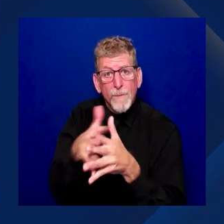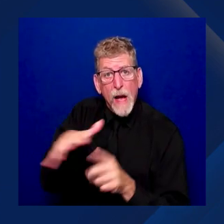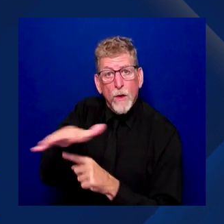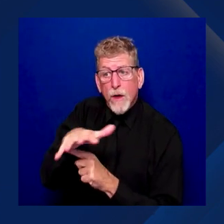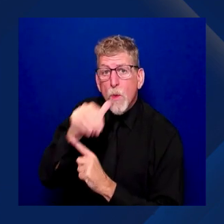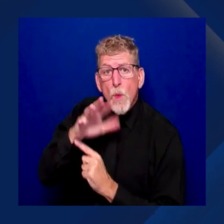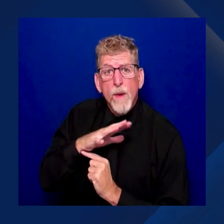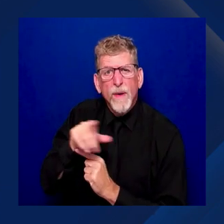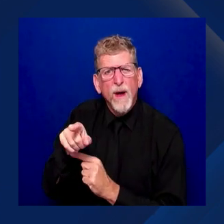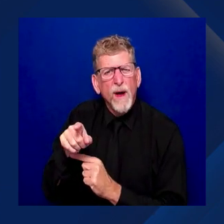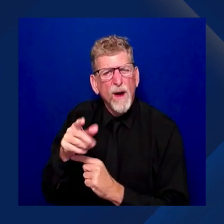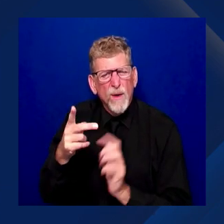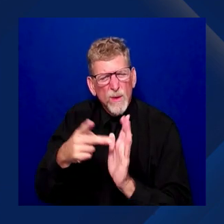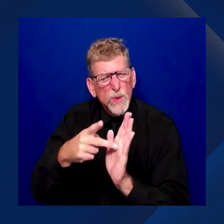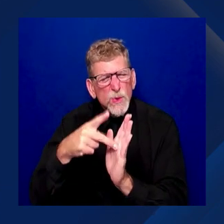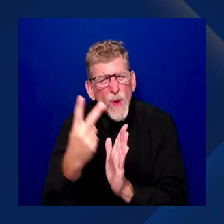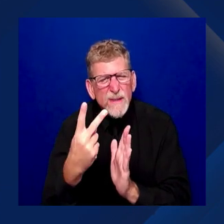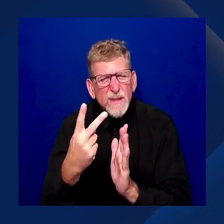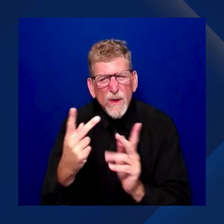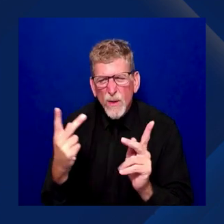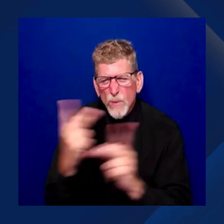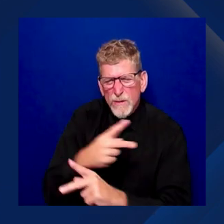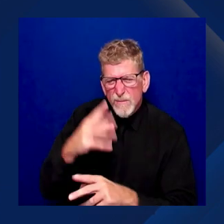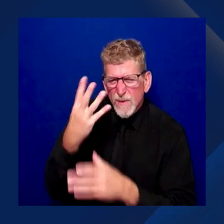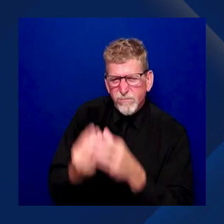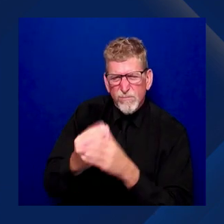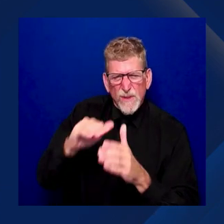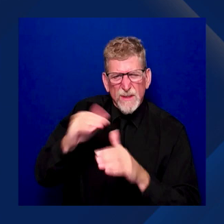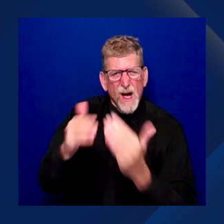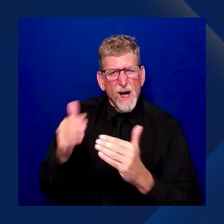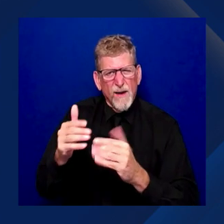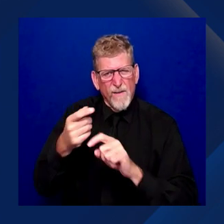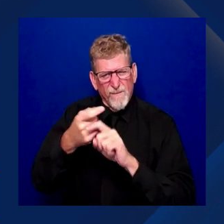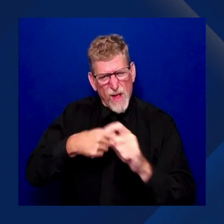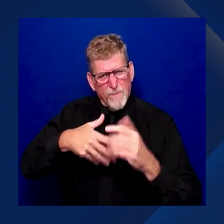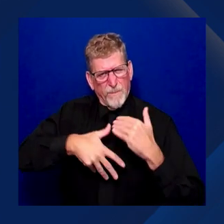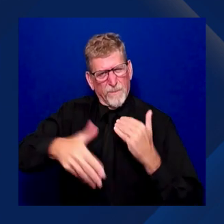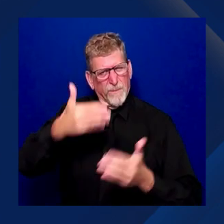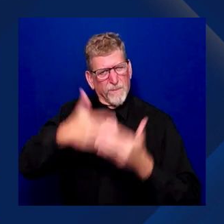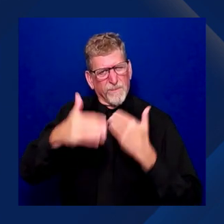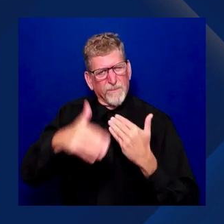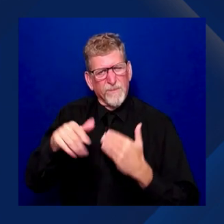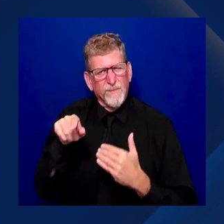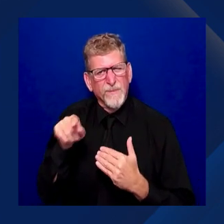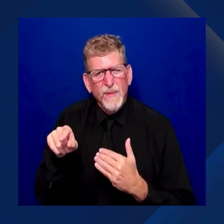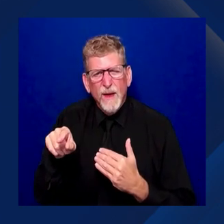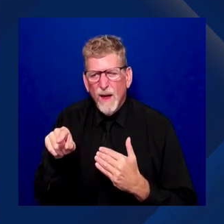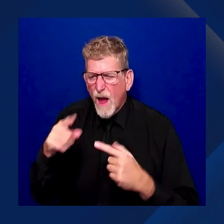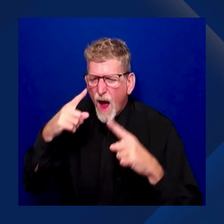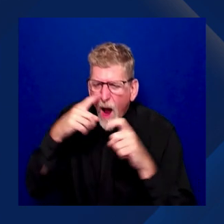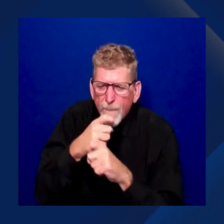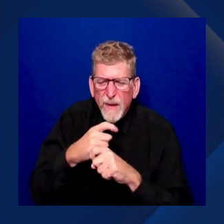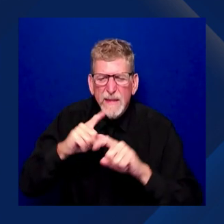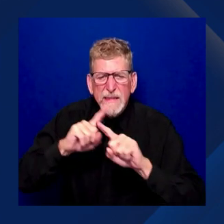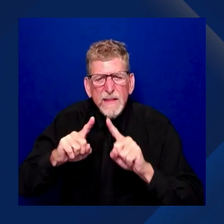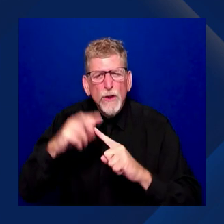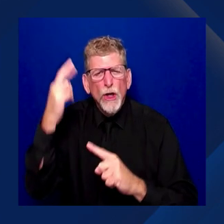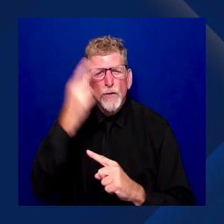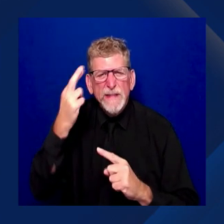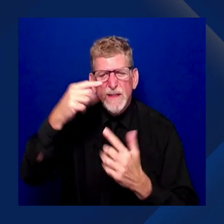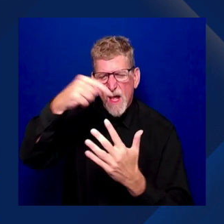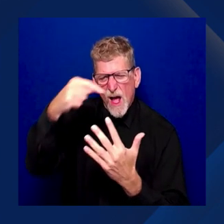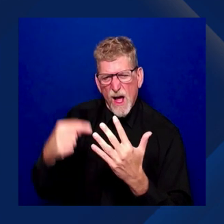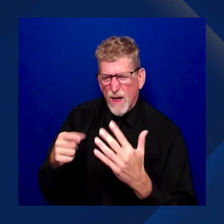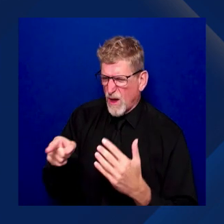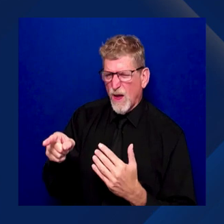from pregnancy-related complications, we've got to do something about that. When women who live in rural